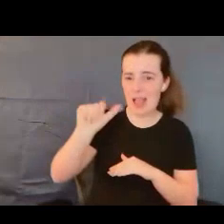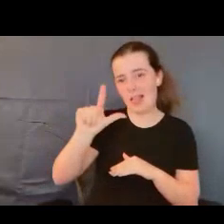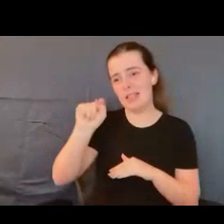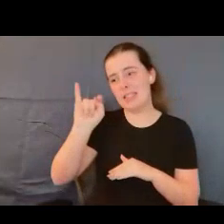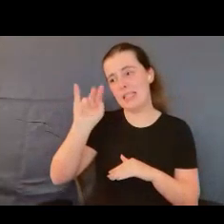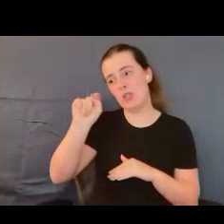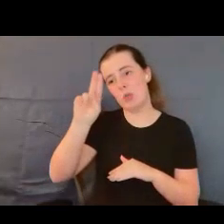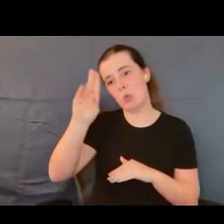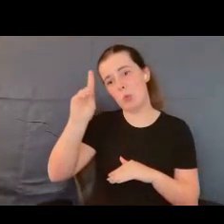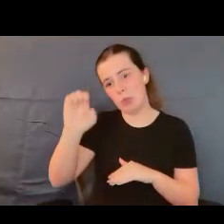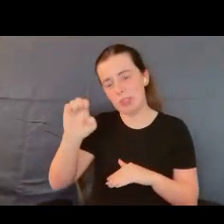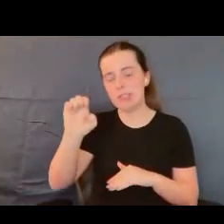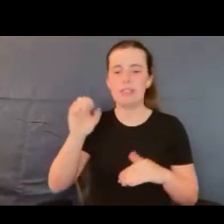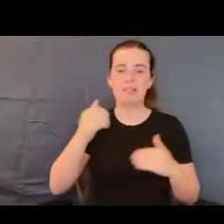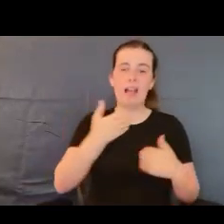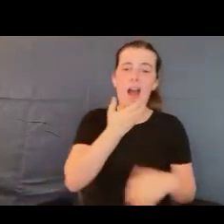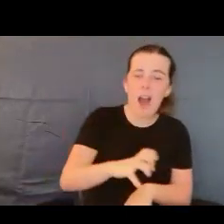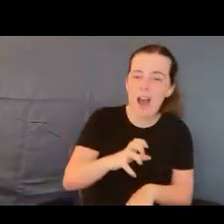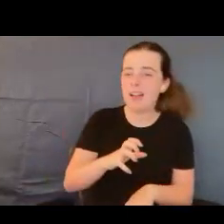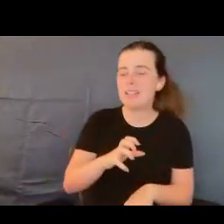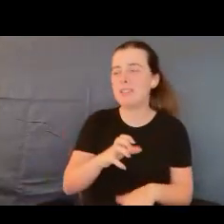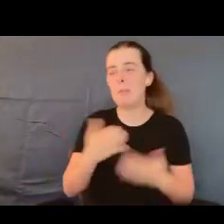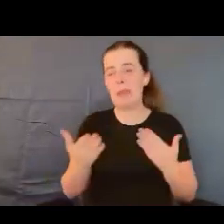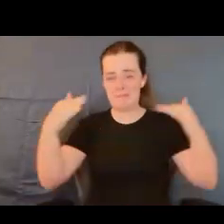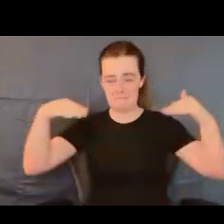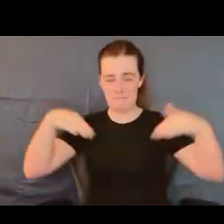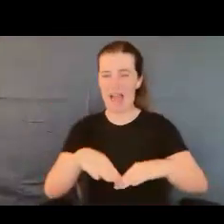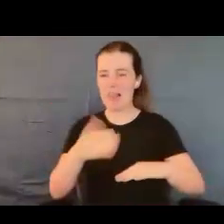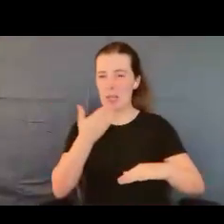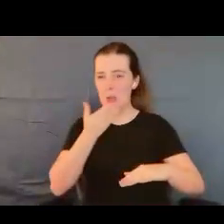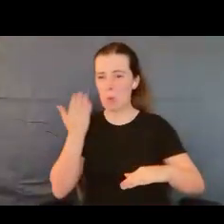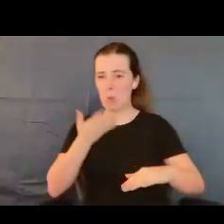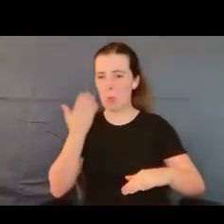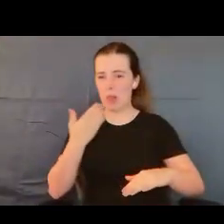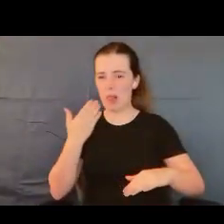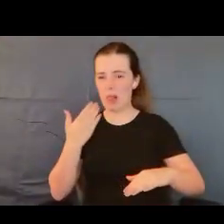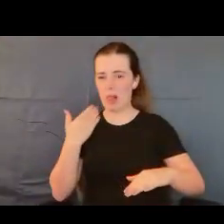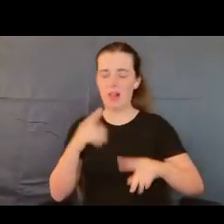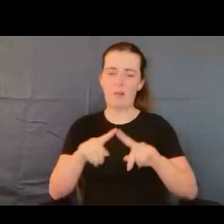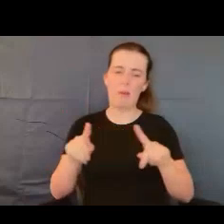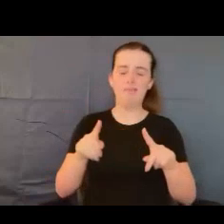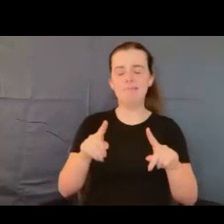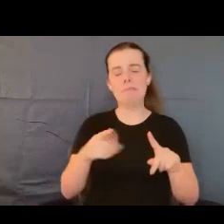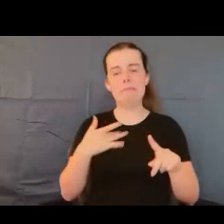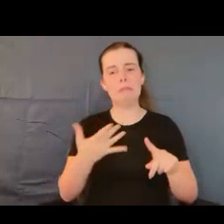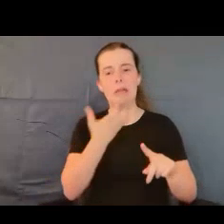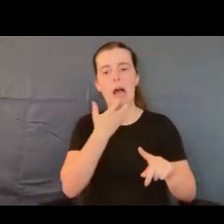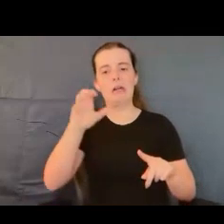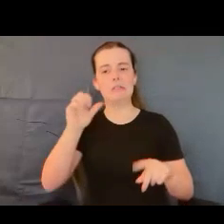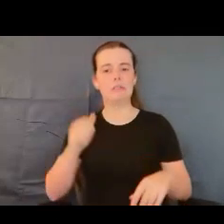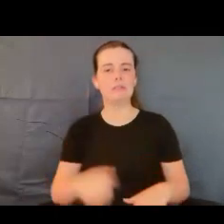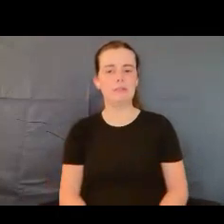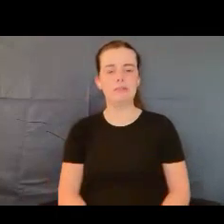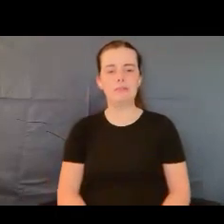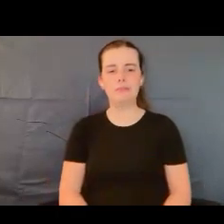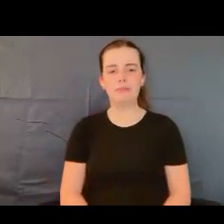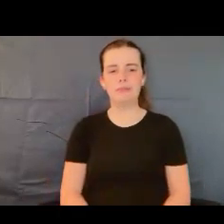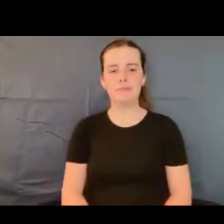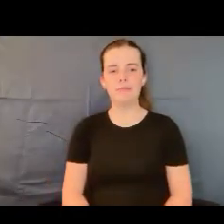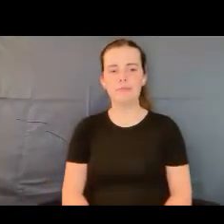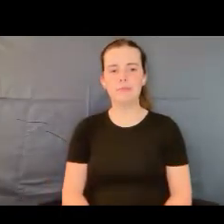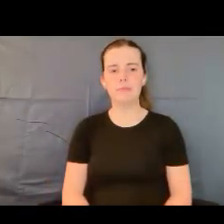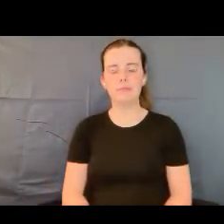for sure, but I've both times I've done it, it's been like 80-degree days. So we don't know the weather yet, but it's usually a little bit hotter. I